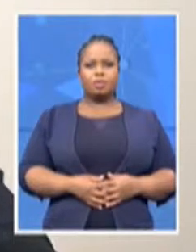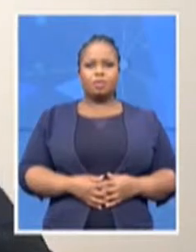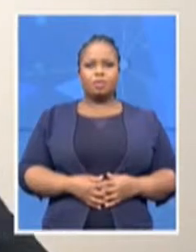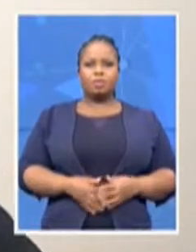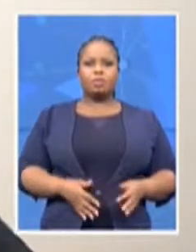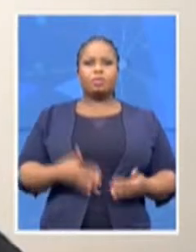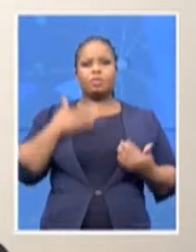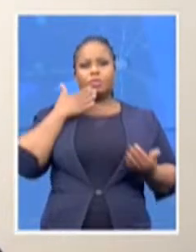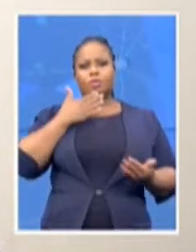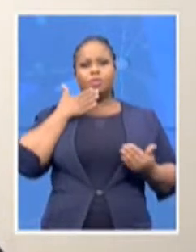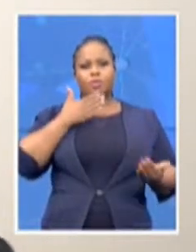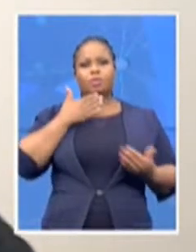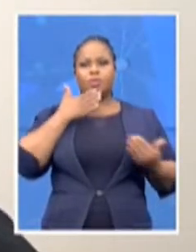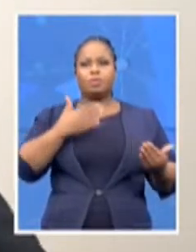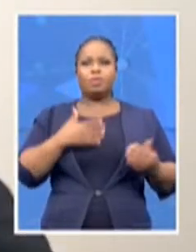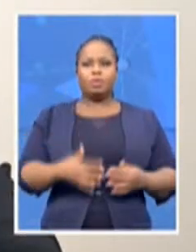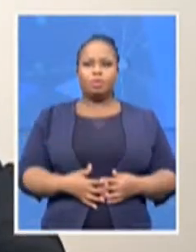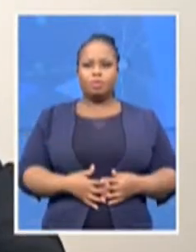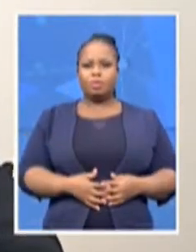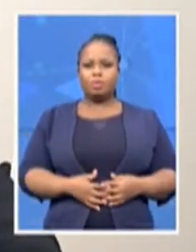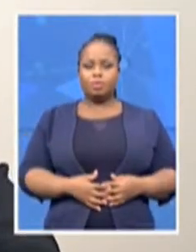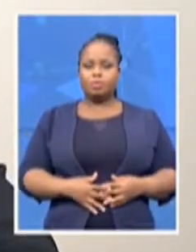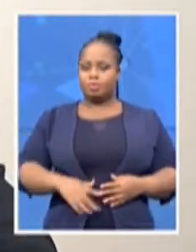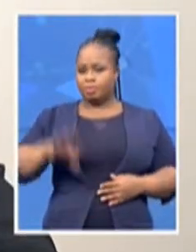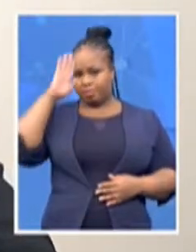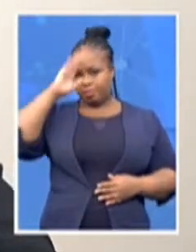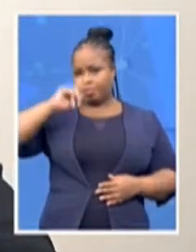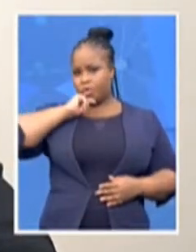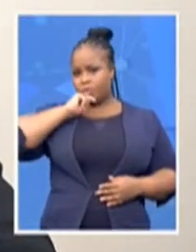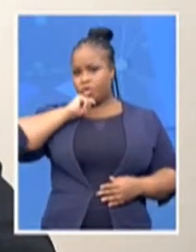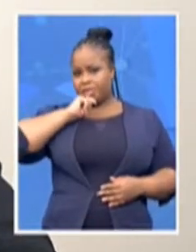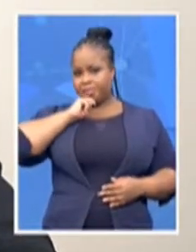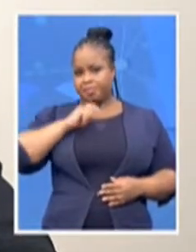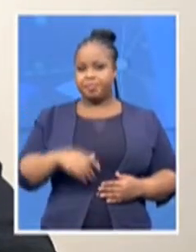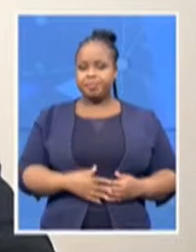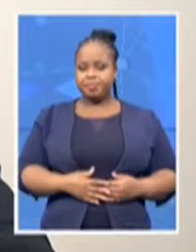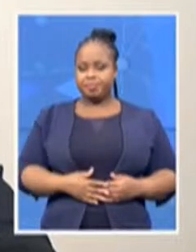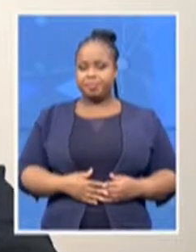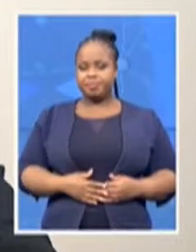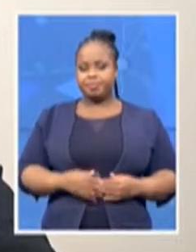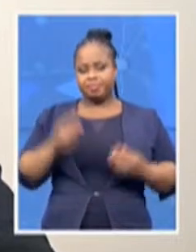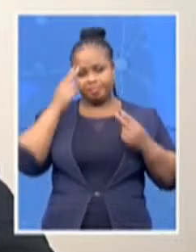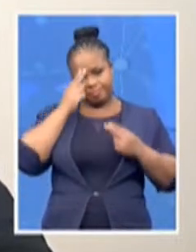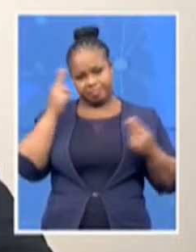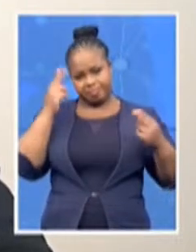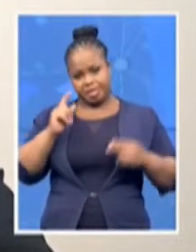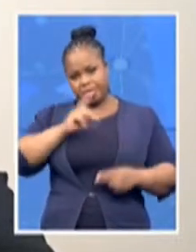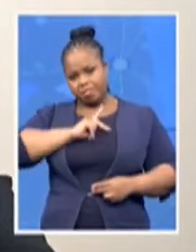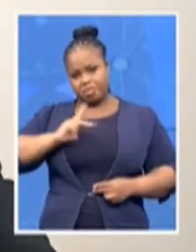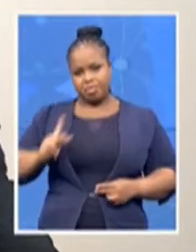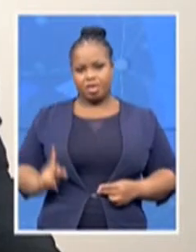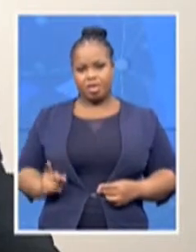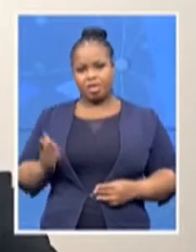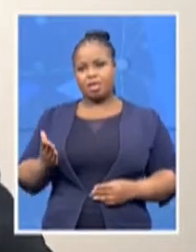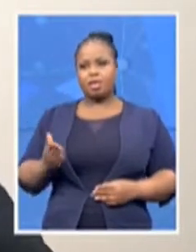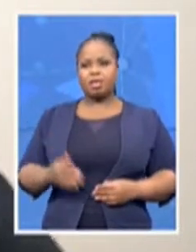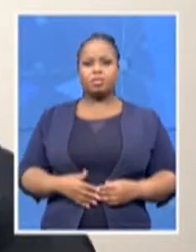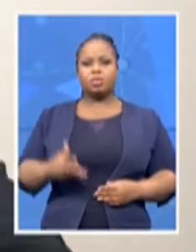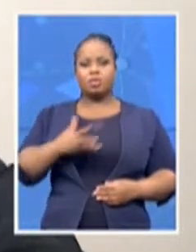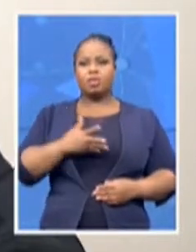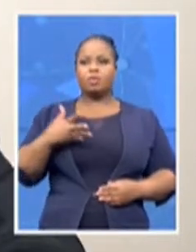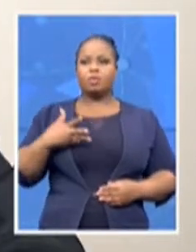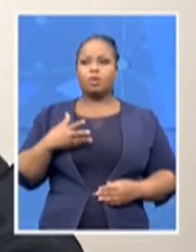And good morning to Honourable Premier Nema Ntombela and my colleague